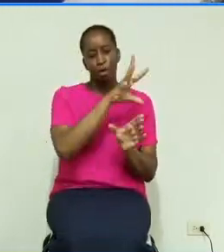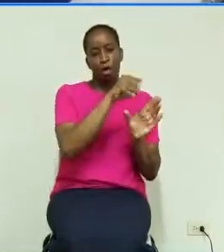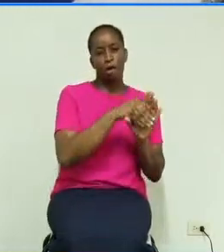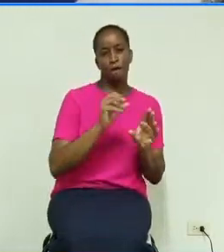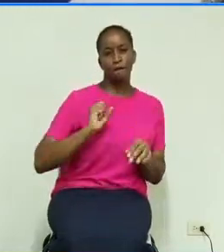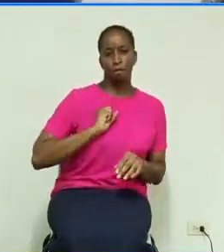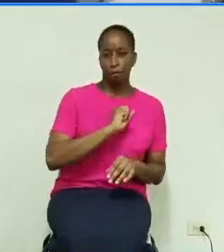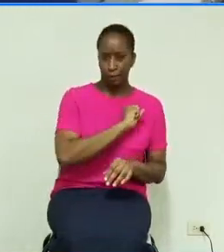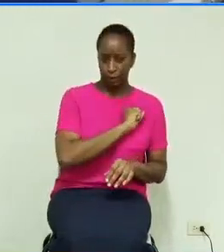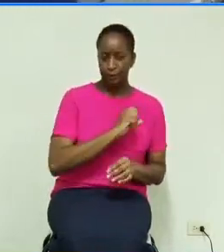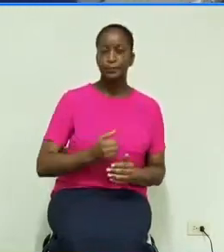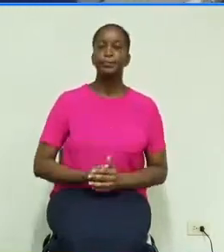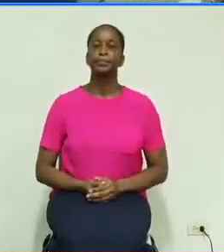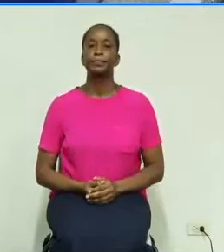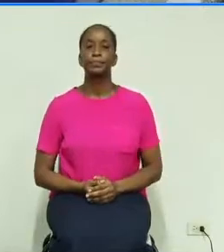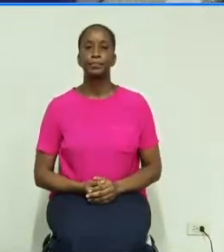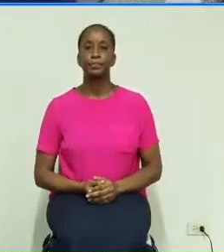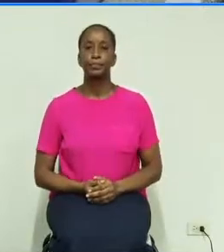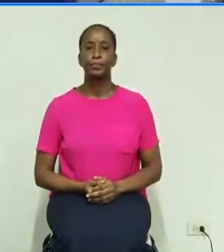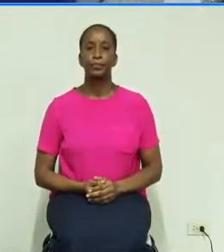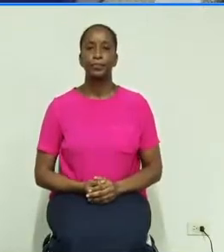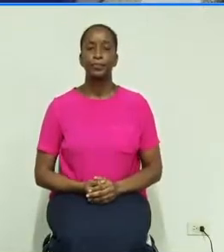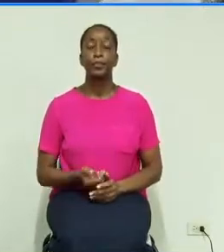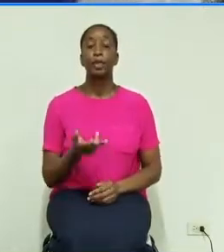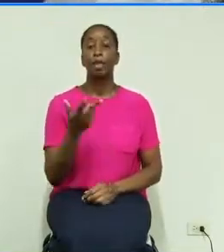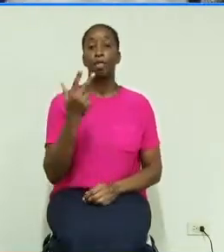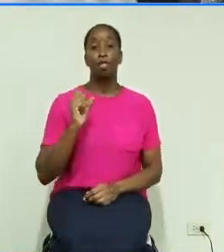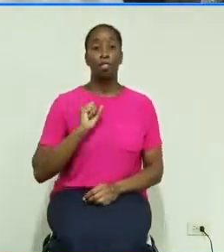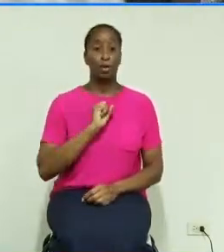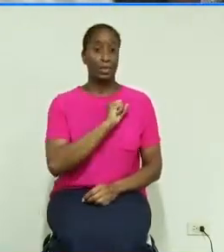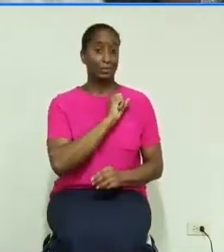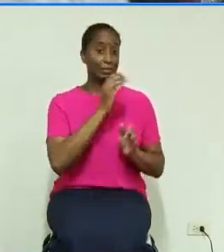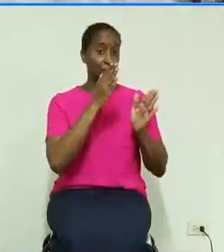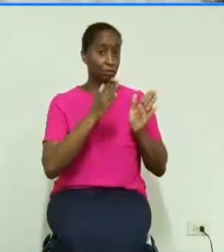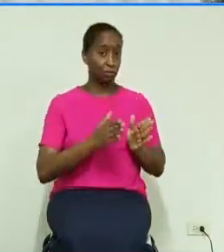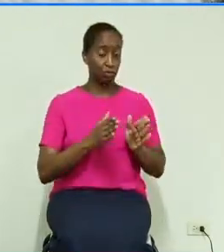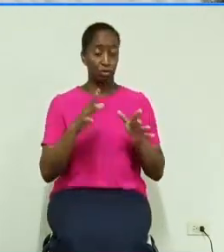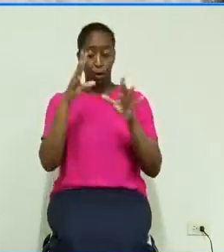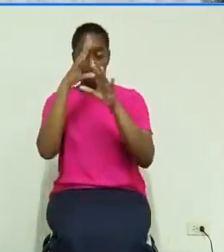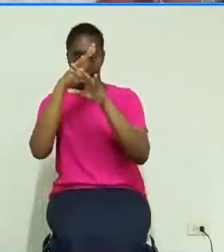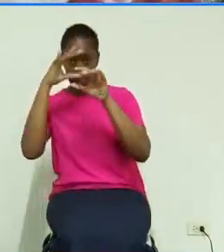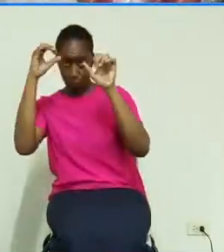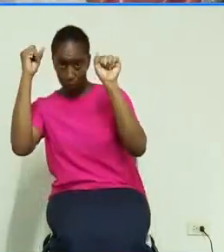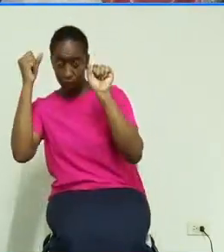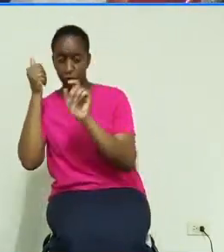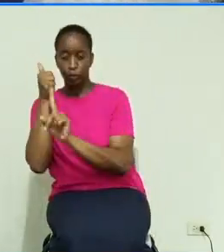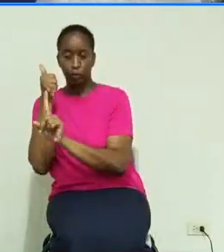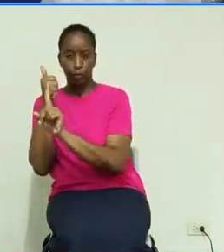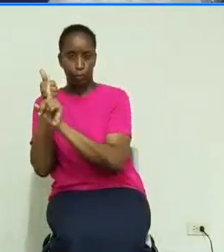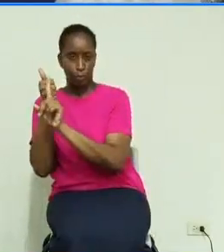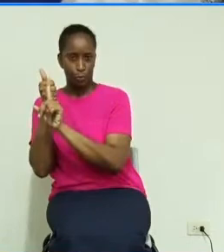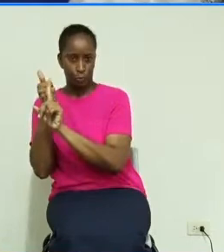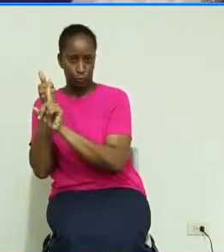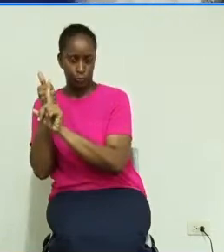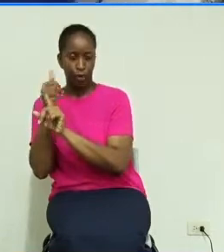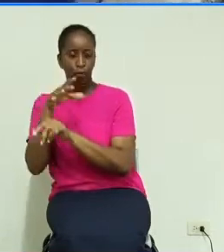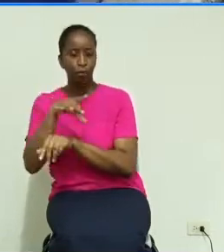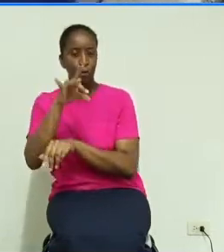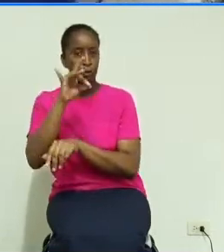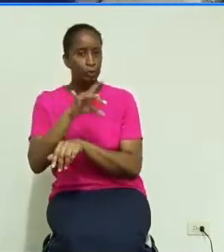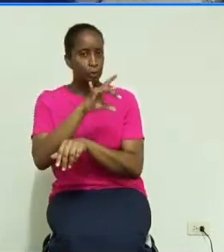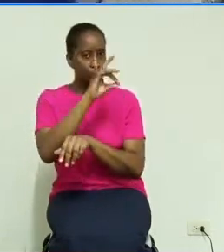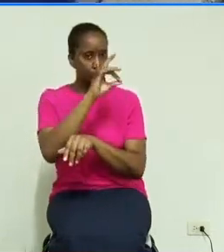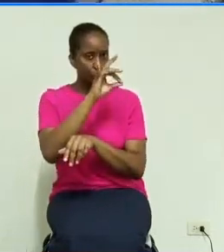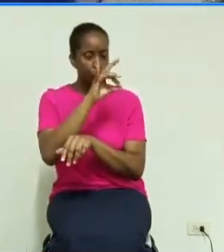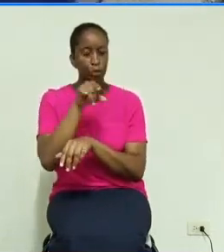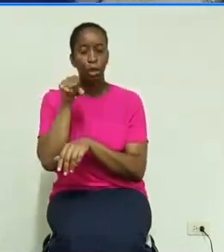3 senators are appointed by the President acting in her discretion after consulting with persons whom the President considers ought